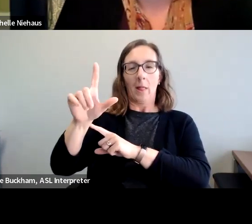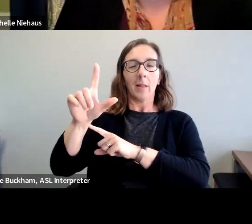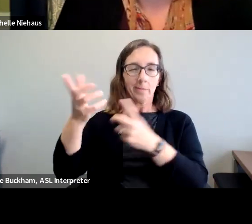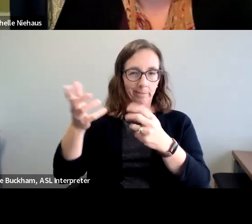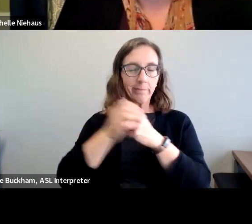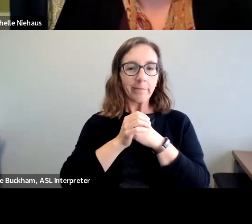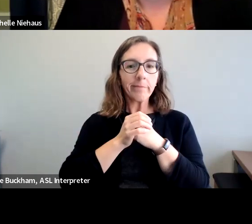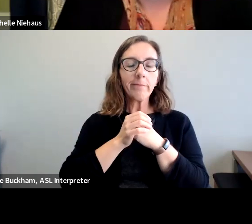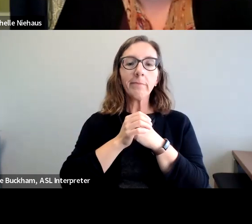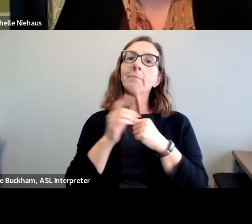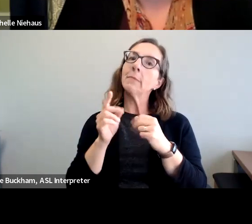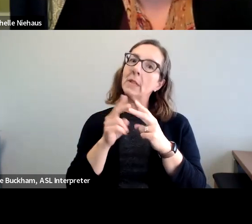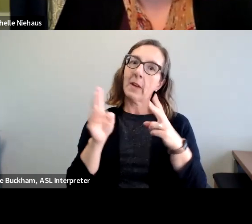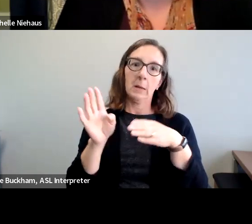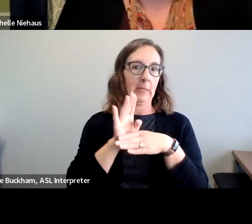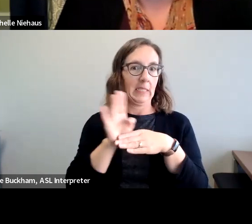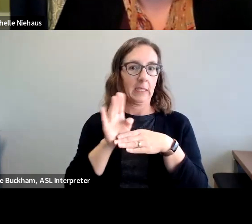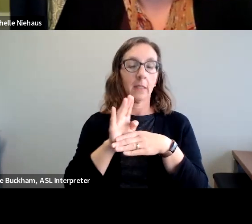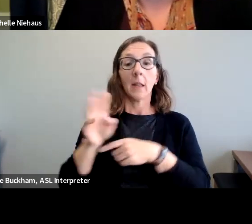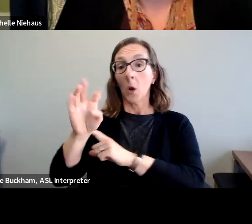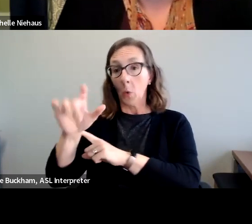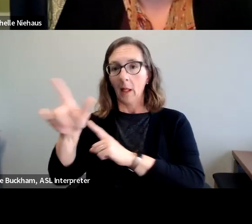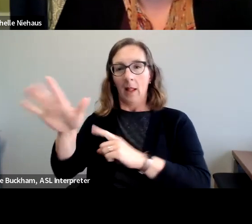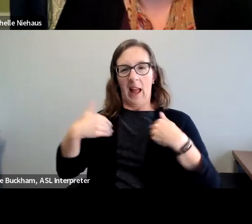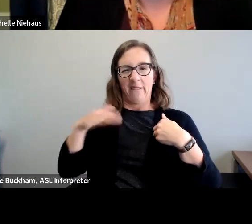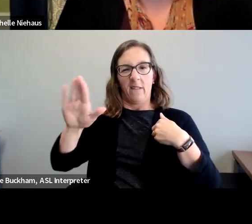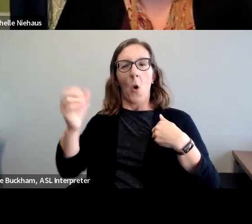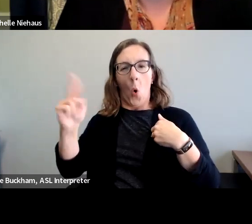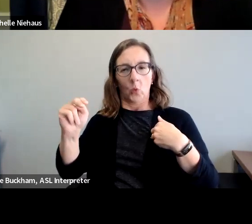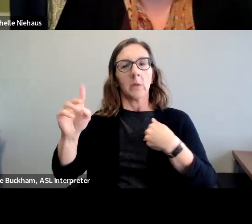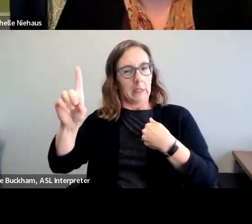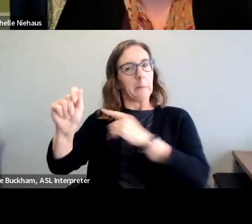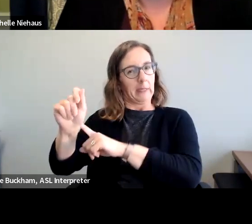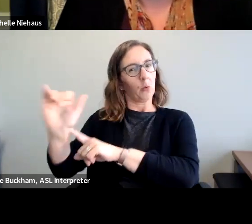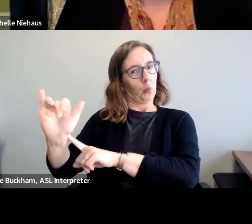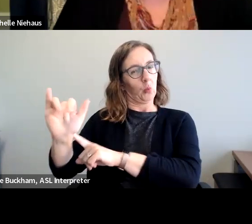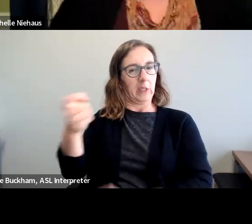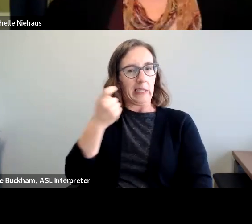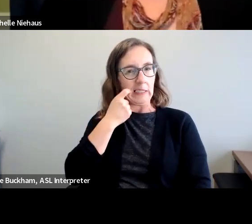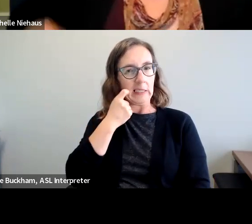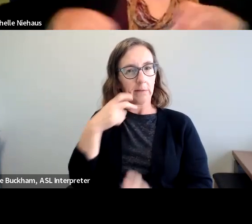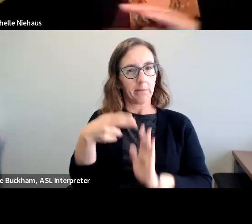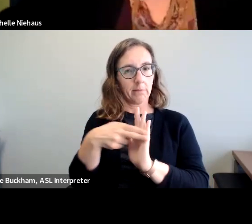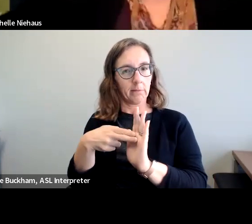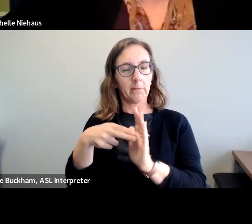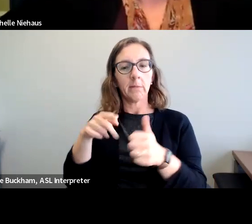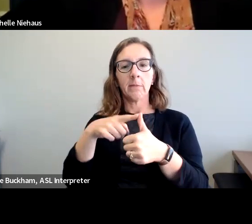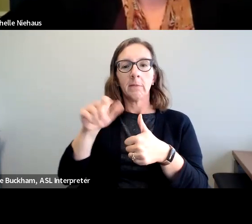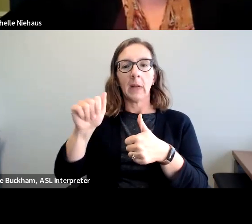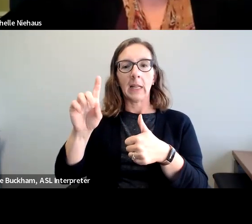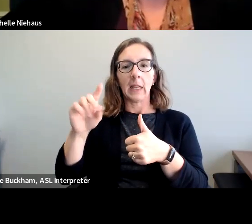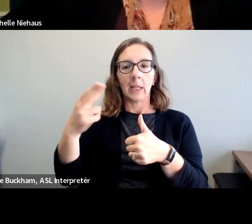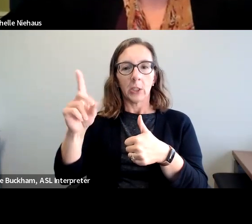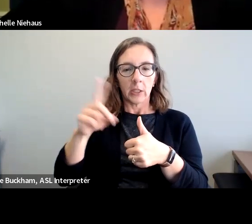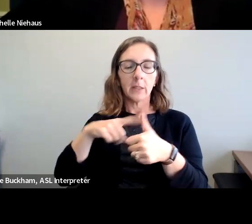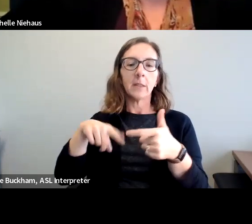We're very busy. Will also has disabilities of his own. Recently he was diagnosed with ADHD and disruptive